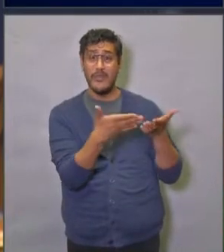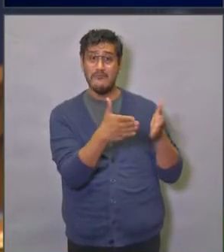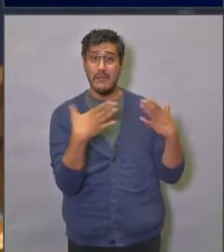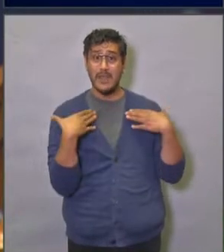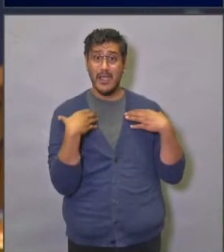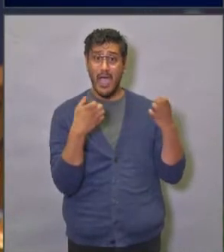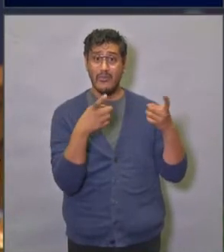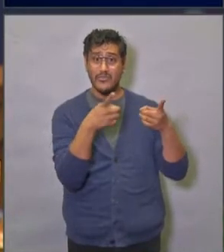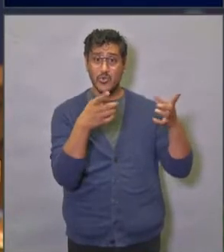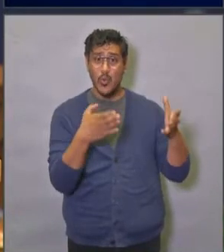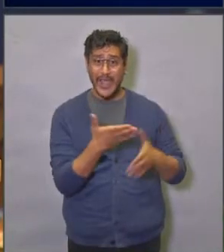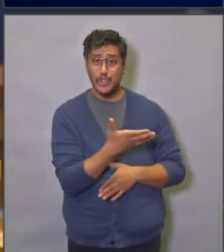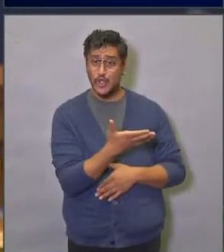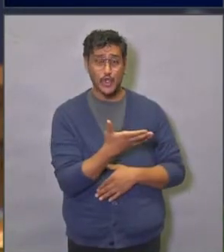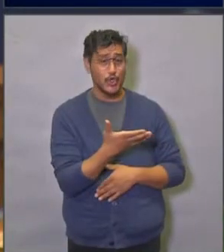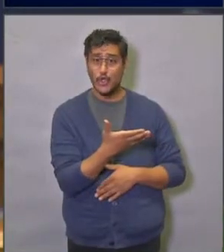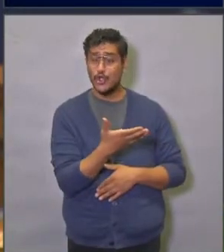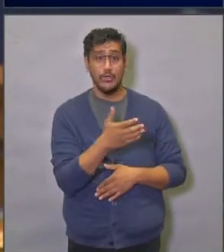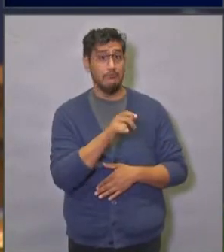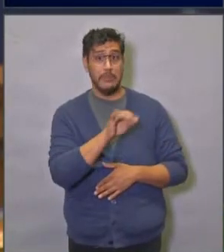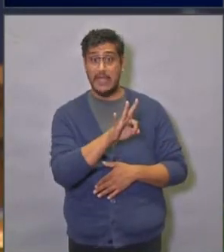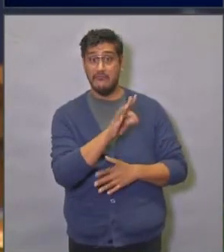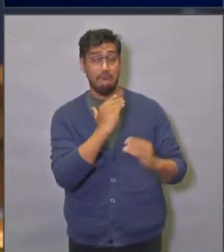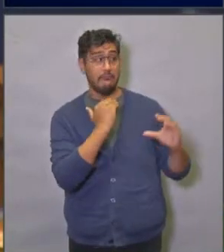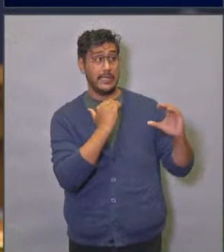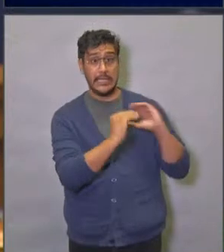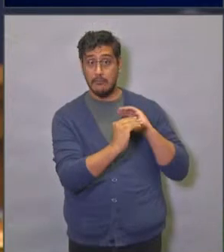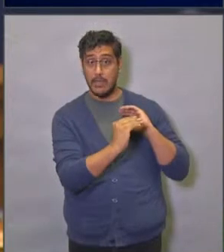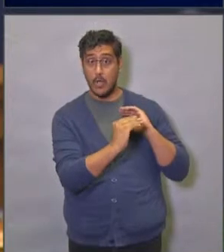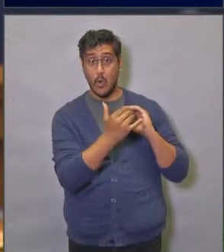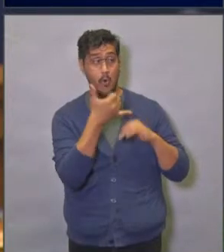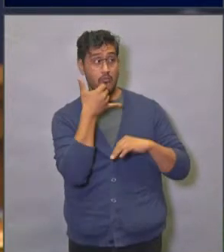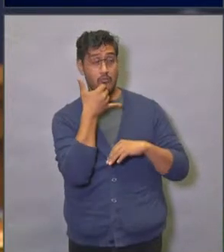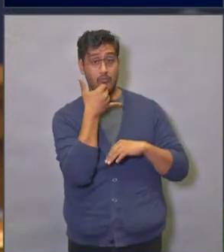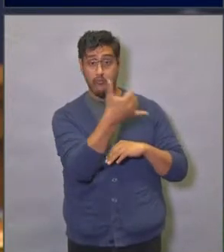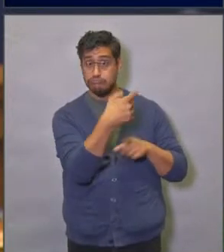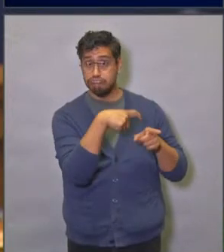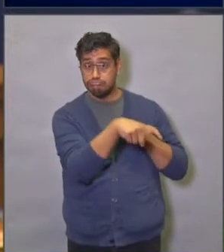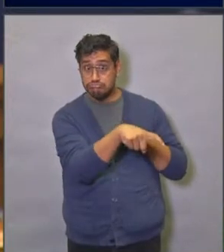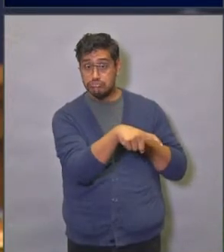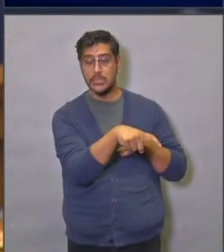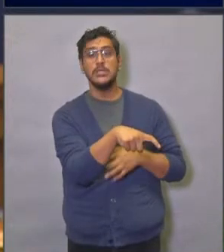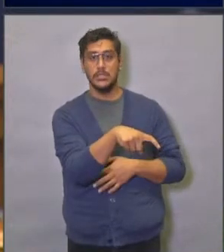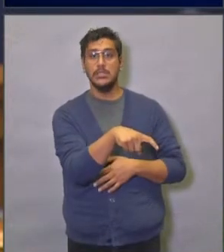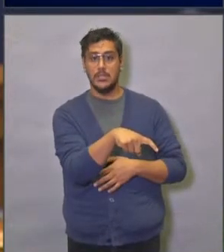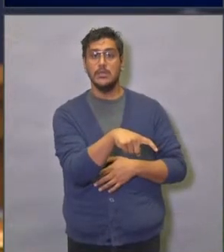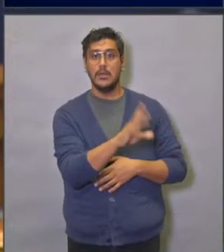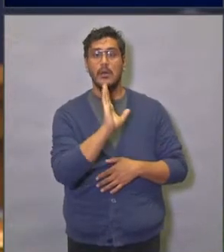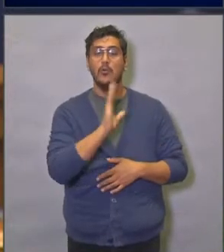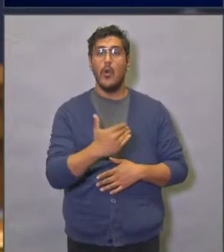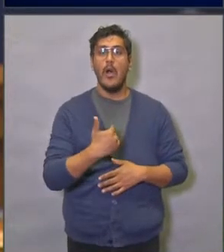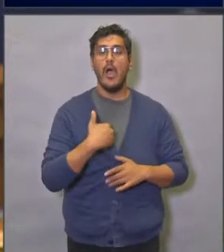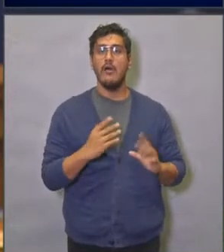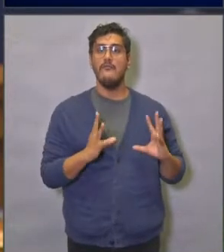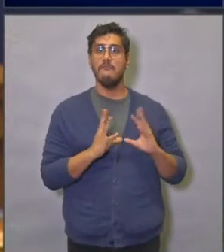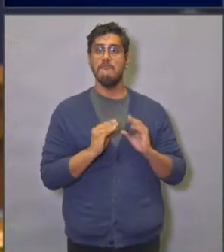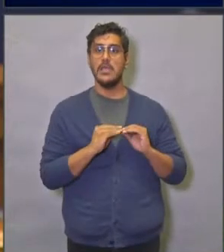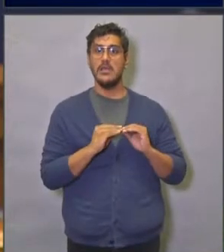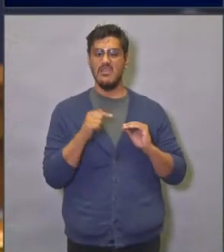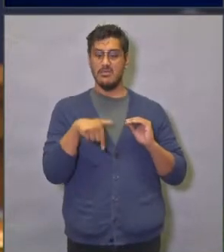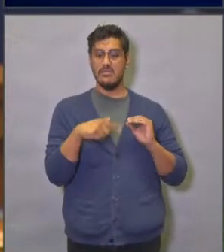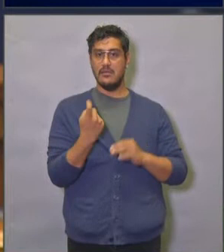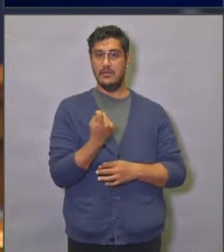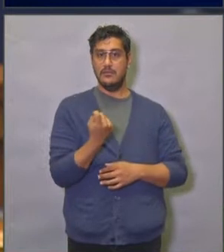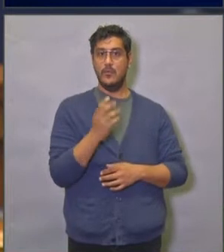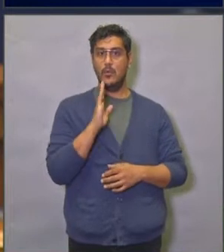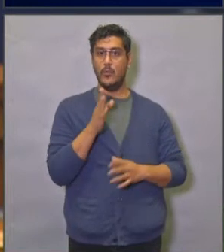director, whether it's via email or phone conversations. We will be having our meeting this coming